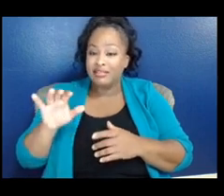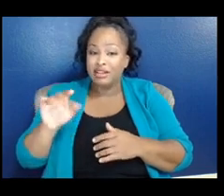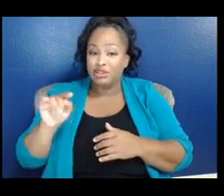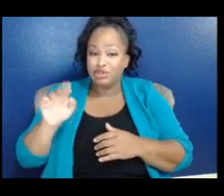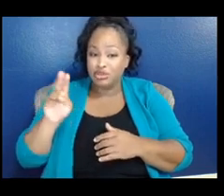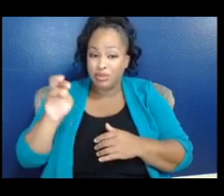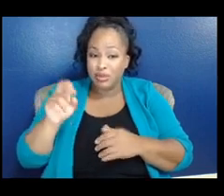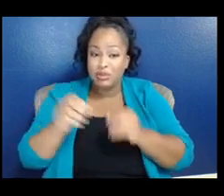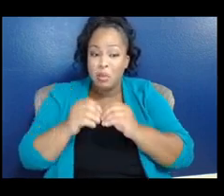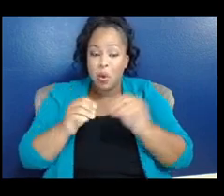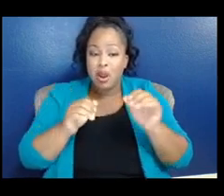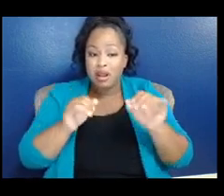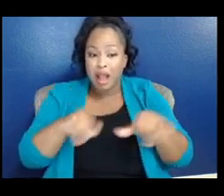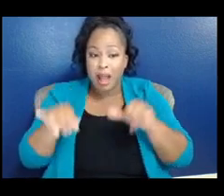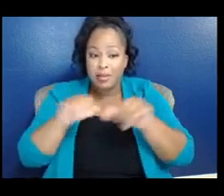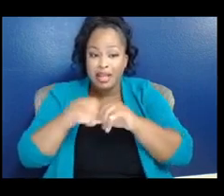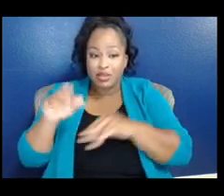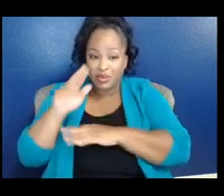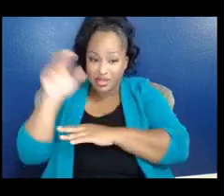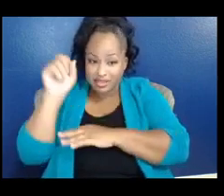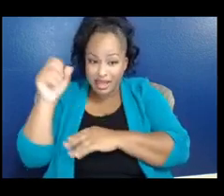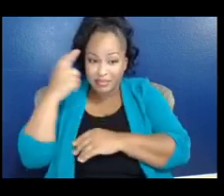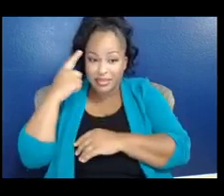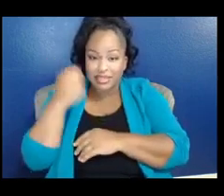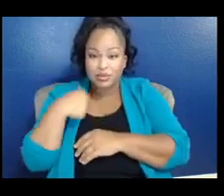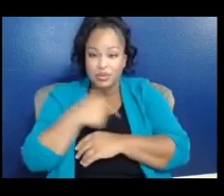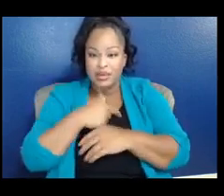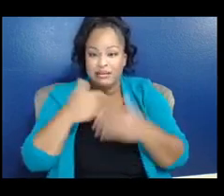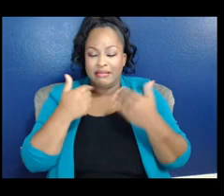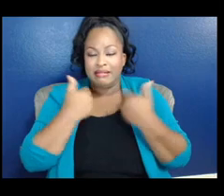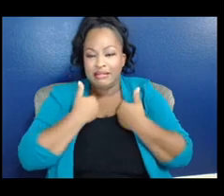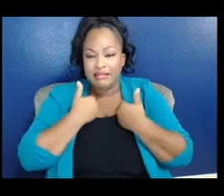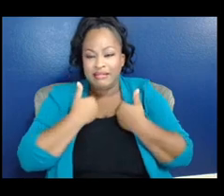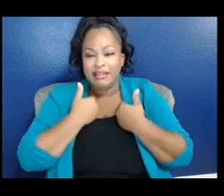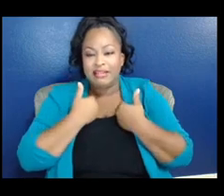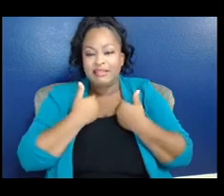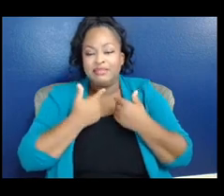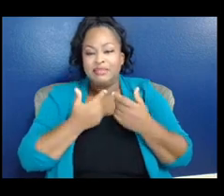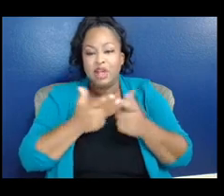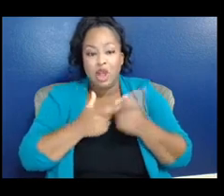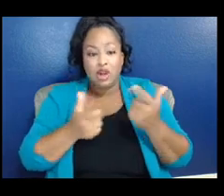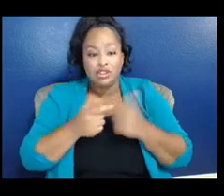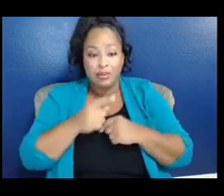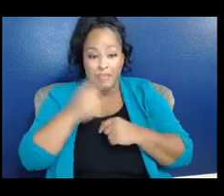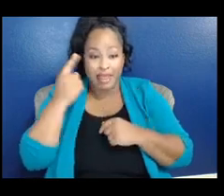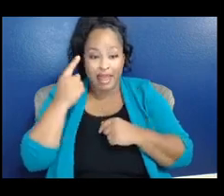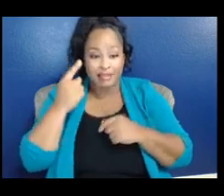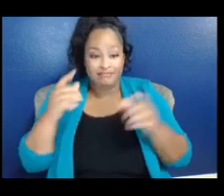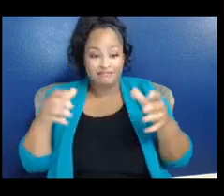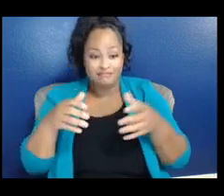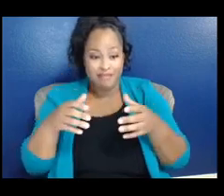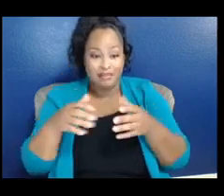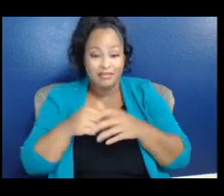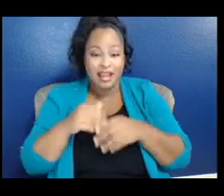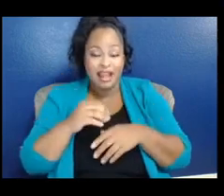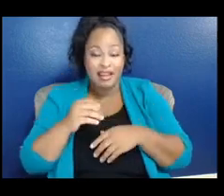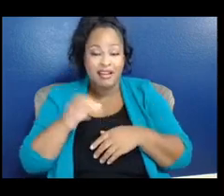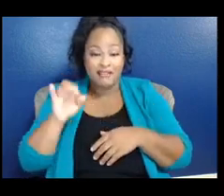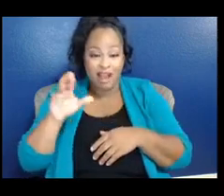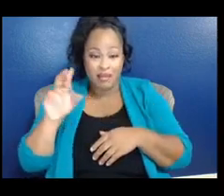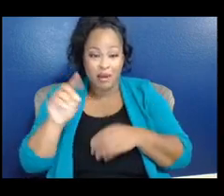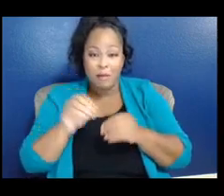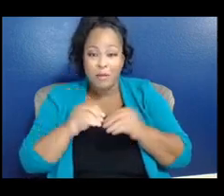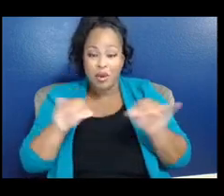because we have a larger black population, and fibroids are more common among black